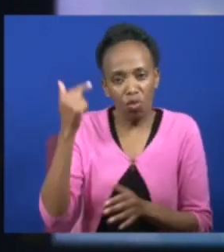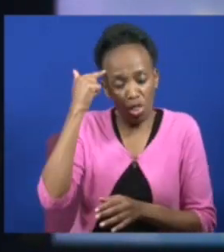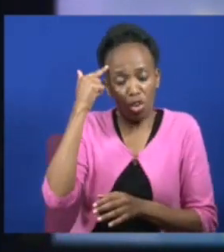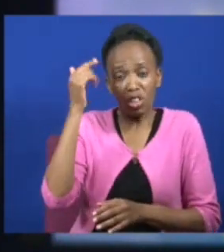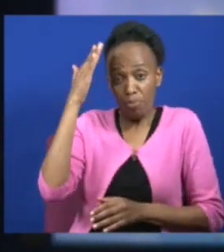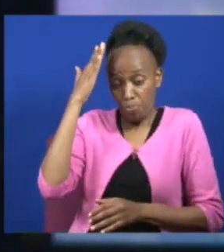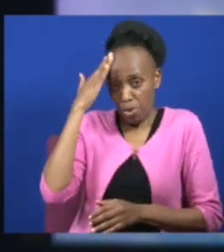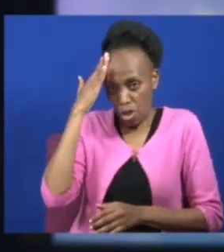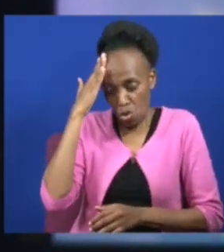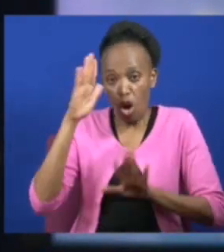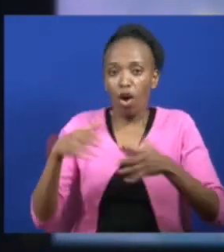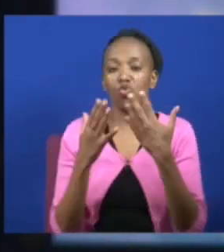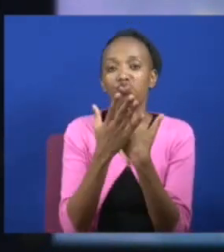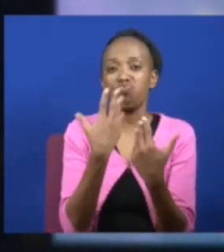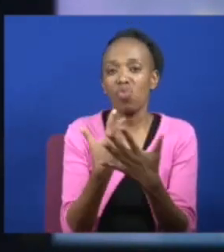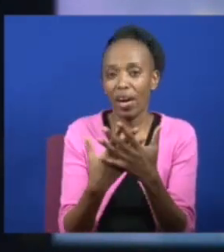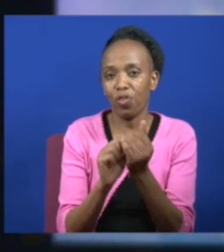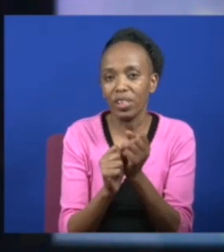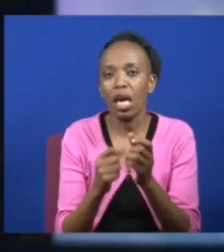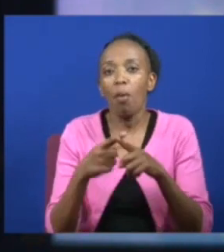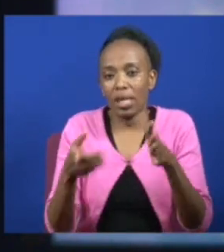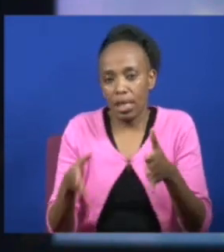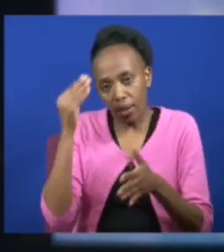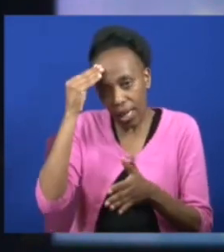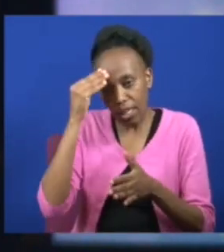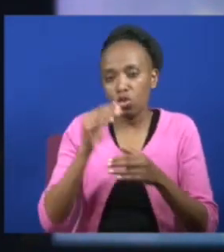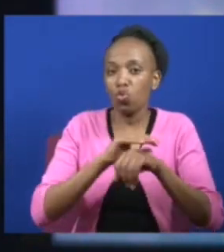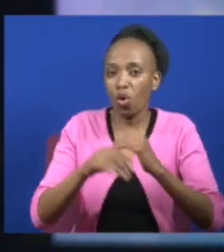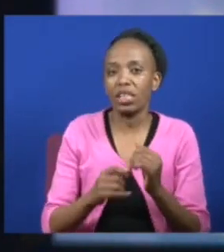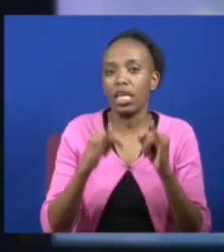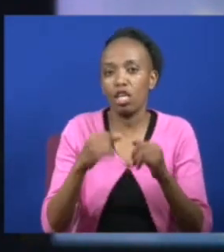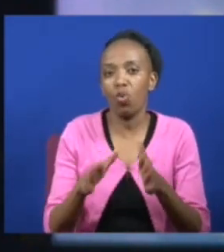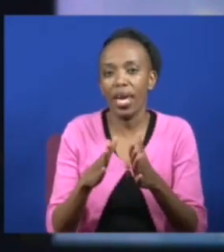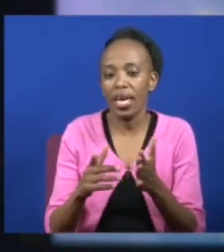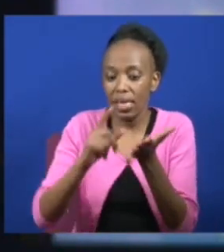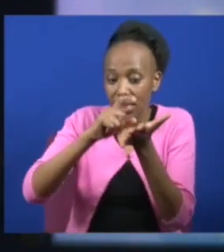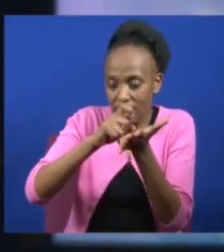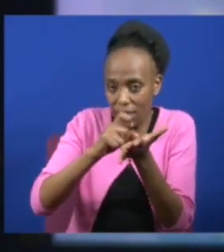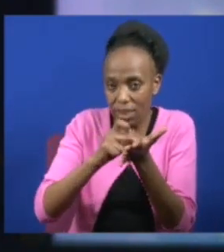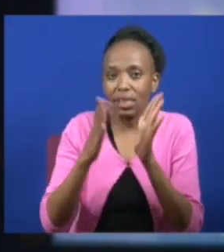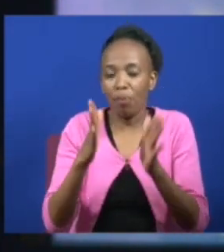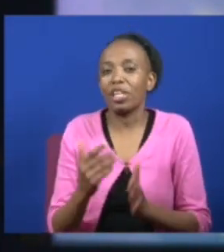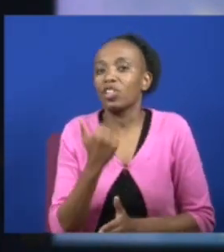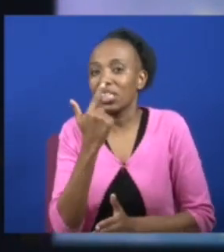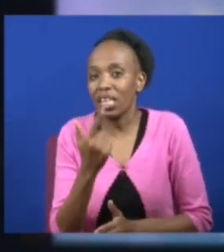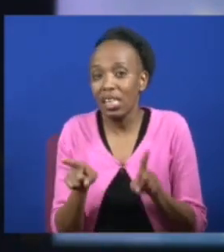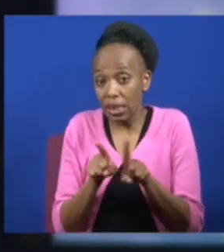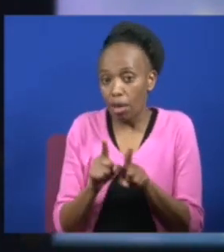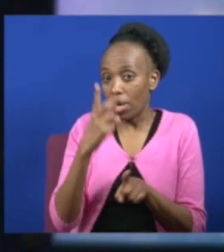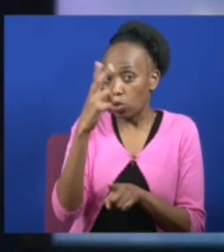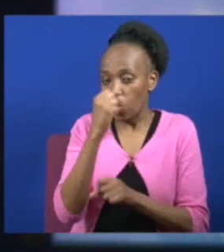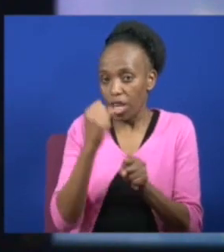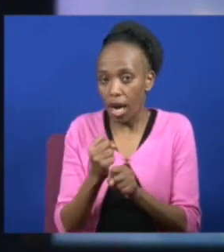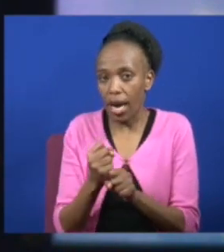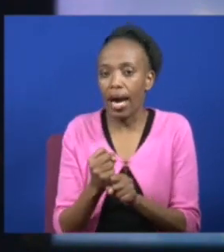knew how to wash hands, but we are learning to wash them in a new way. Sanitize. Somebody recently said even a